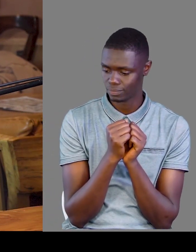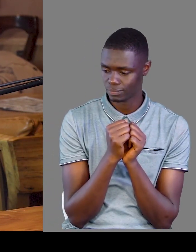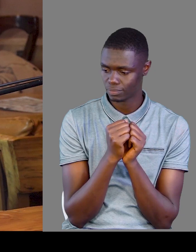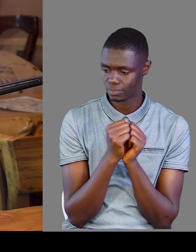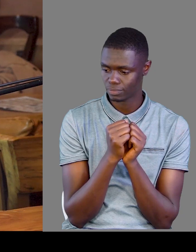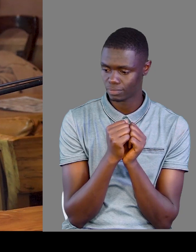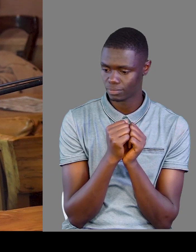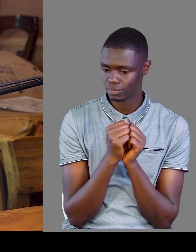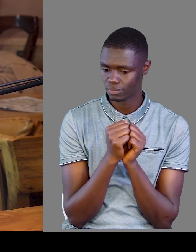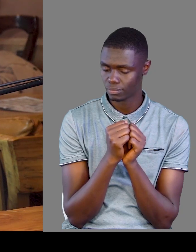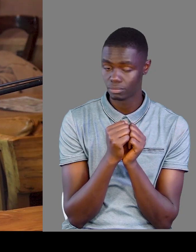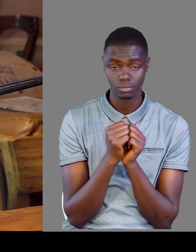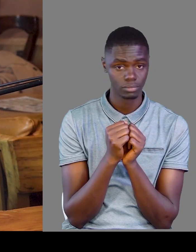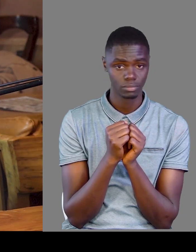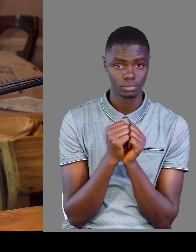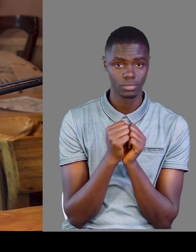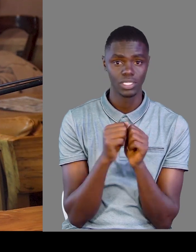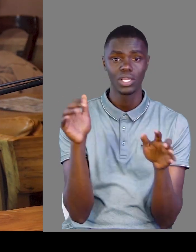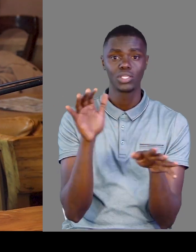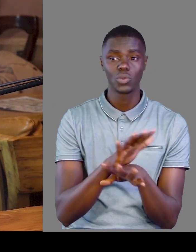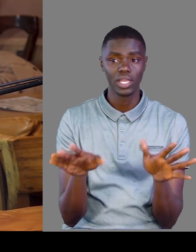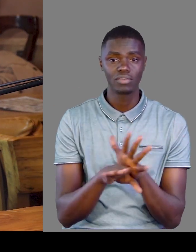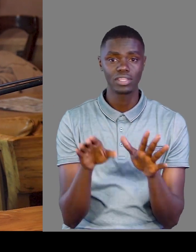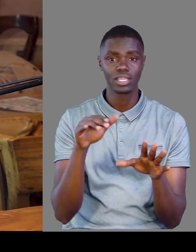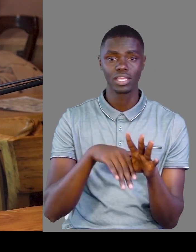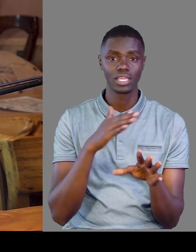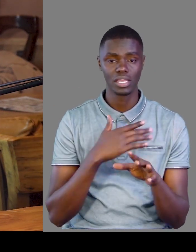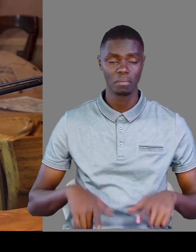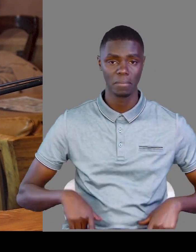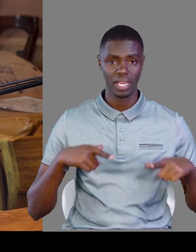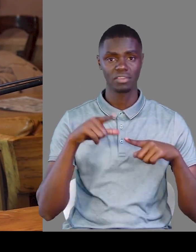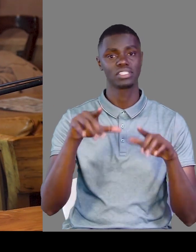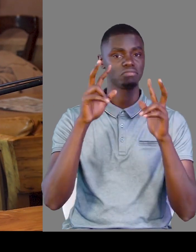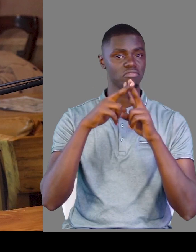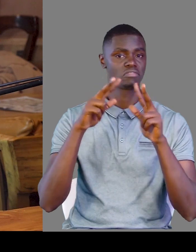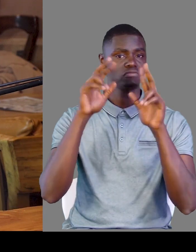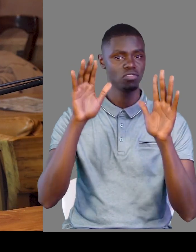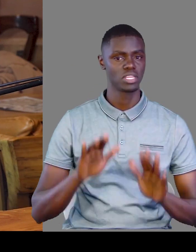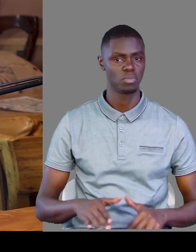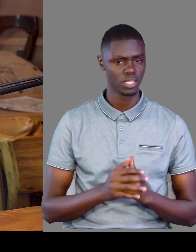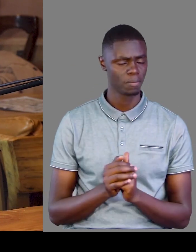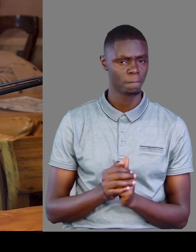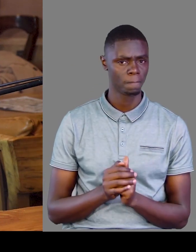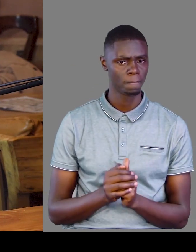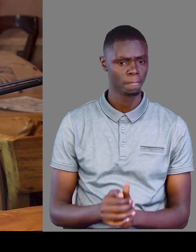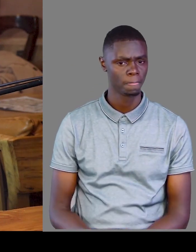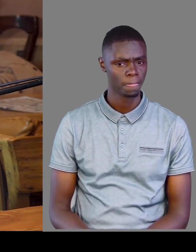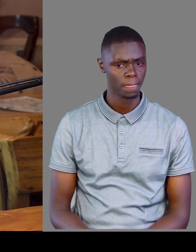seen pretty much kila kitu kwa maisha yangu, so since tunajuana tuko